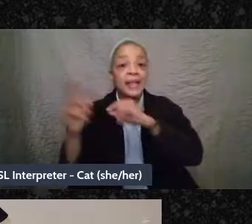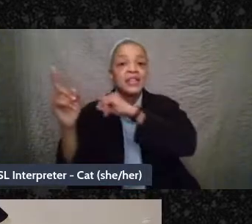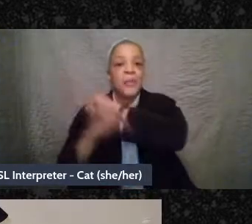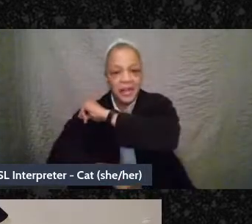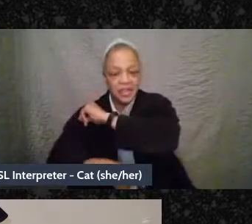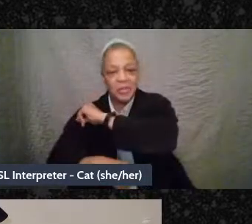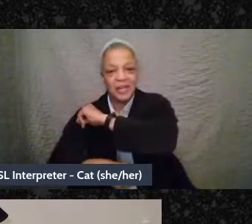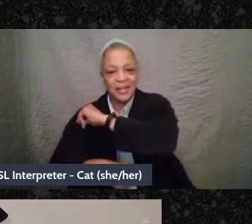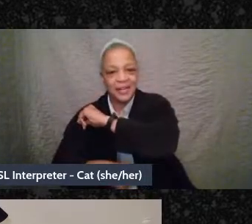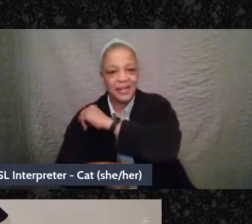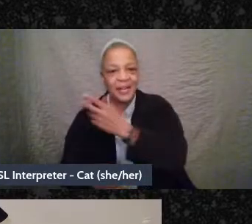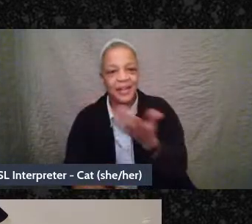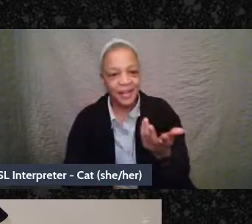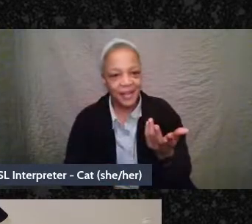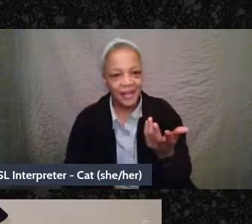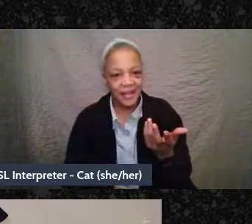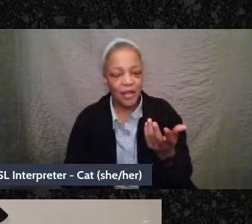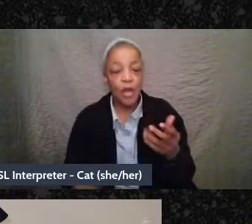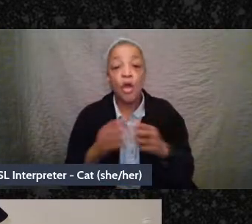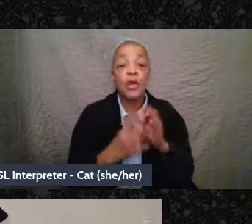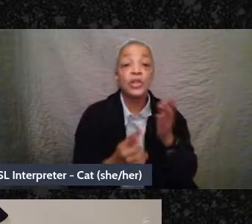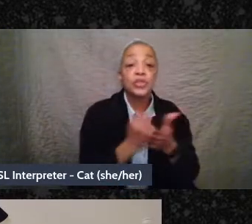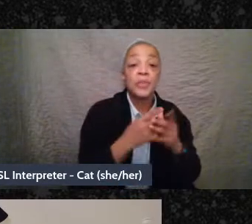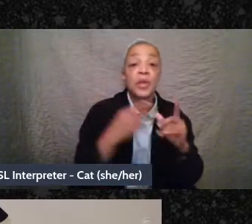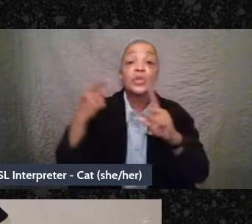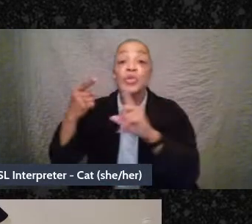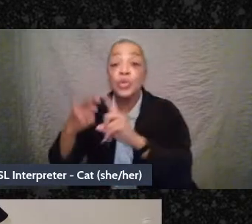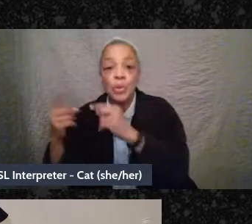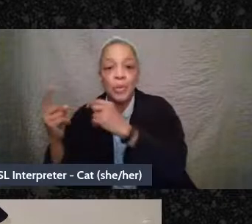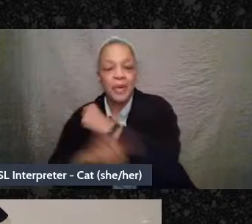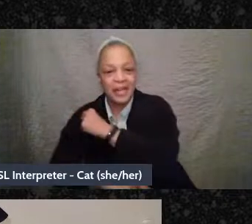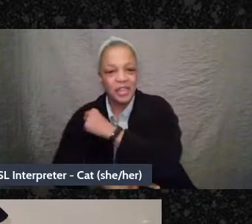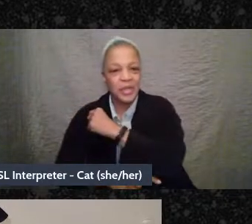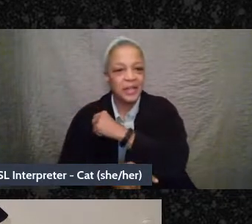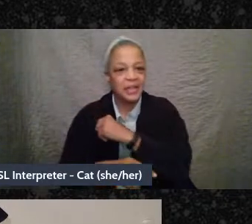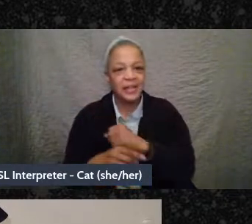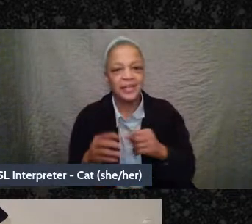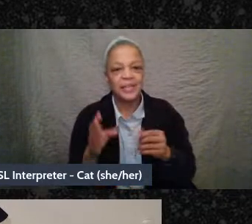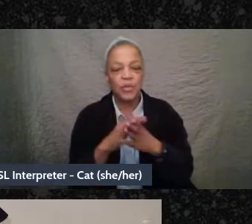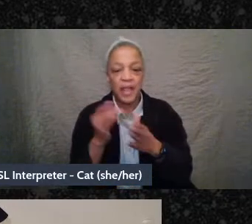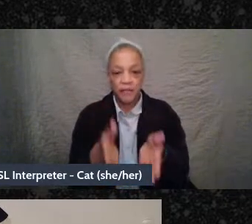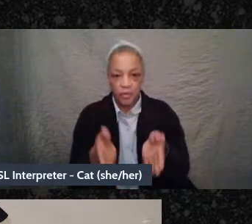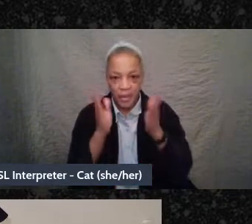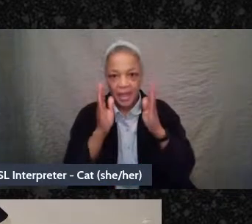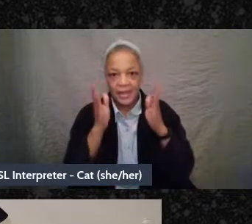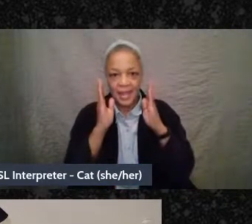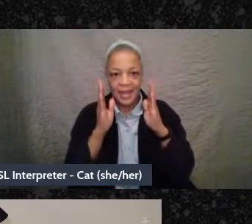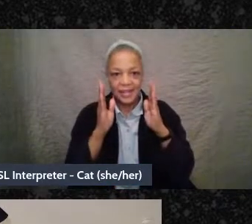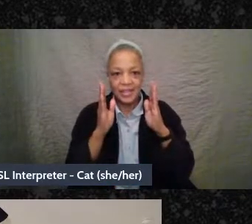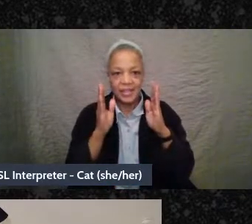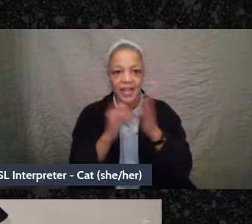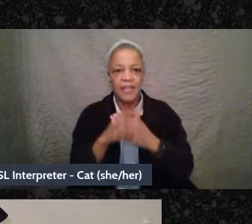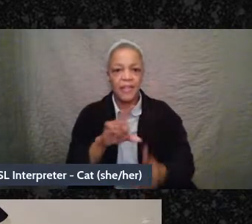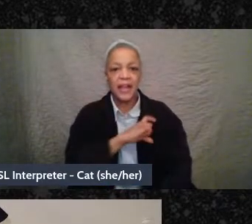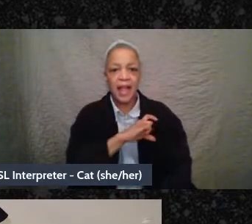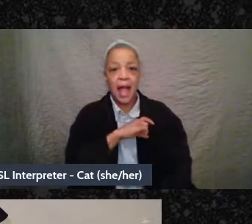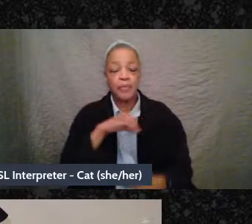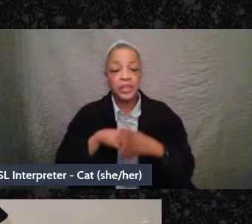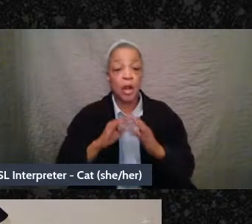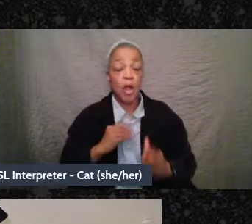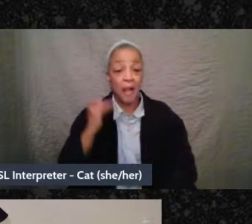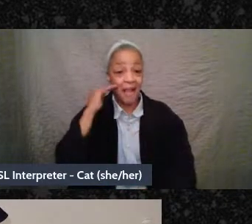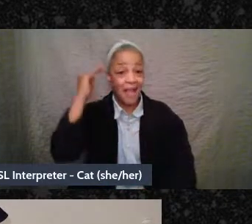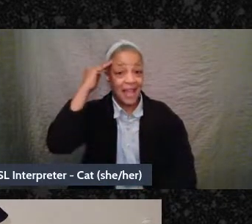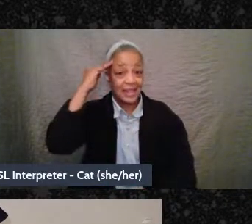So we need to be paying more attention to those things, and that requires us to really unseat the cops in our heads, as